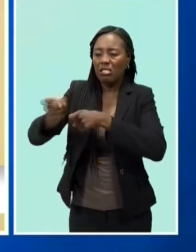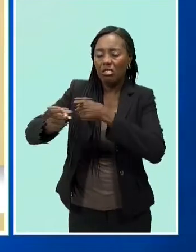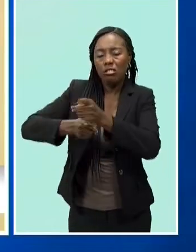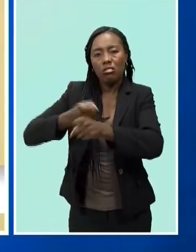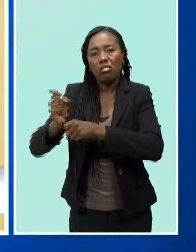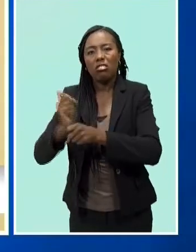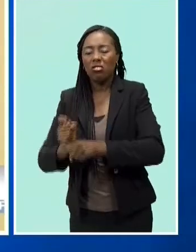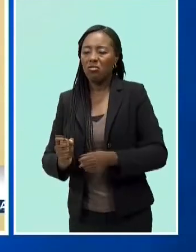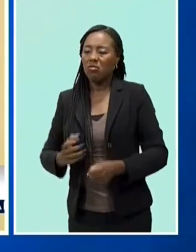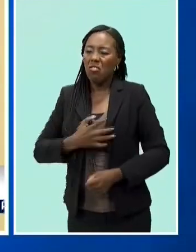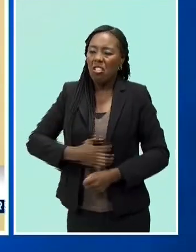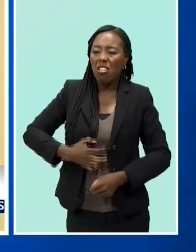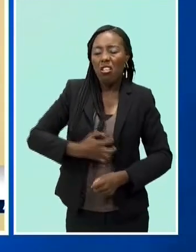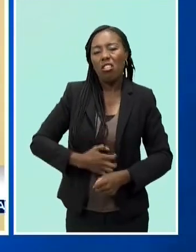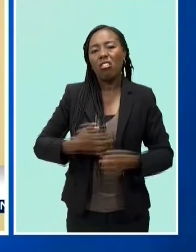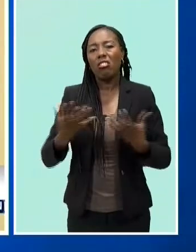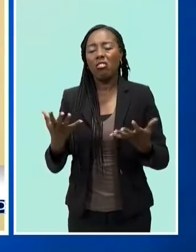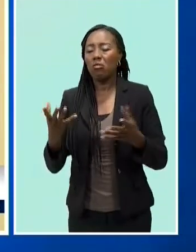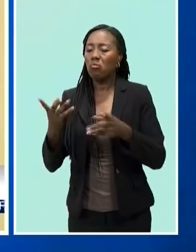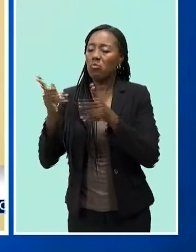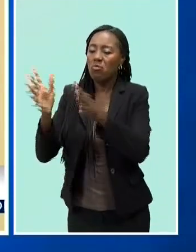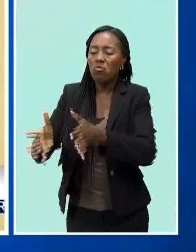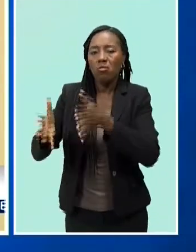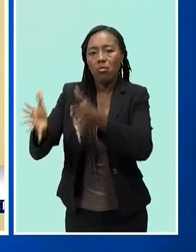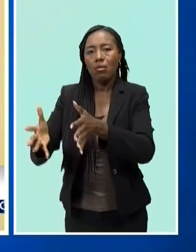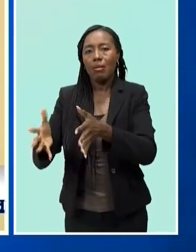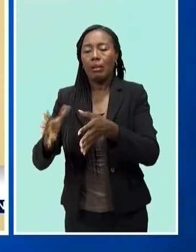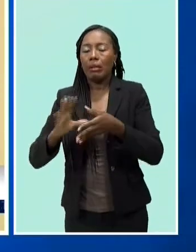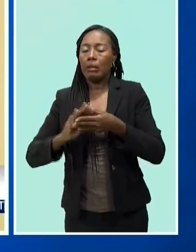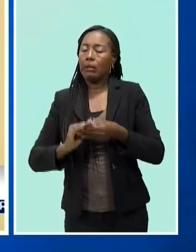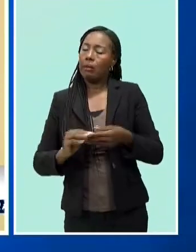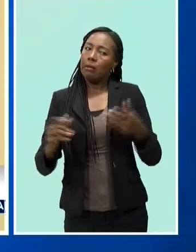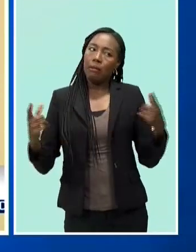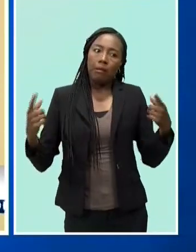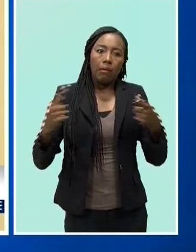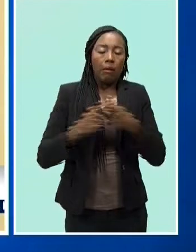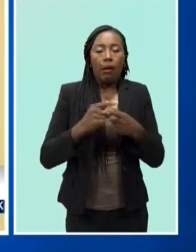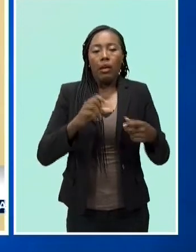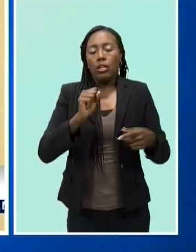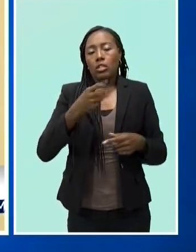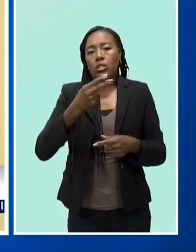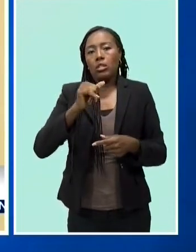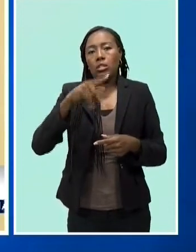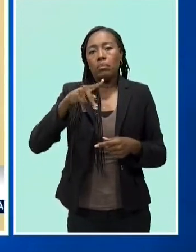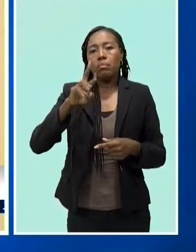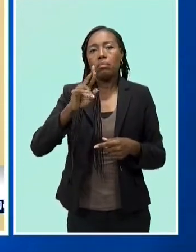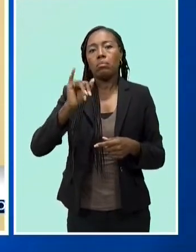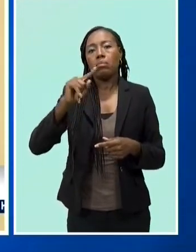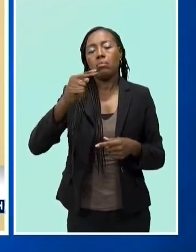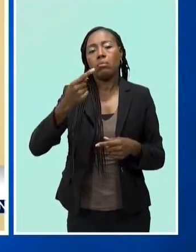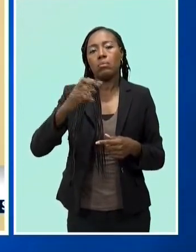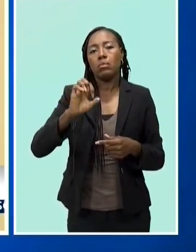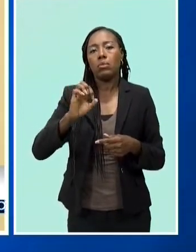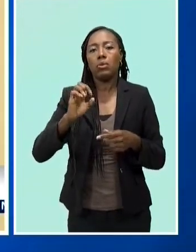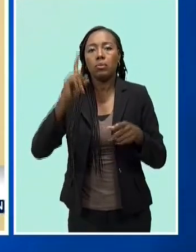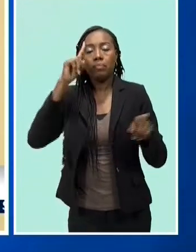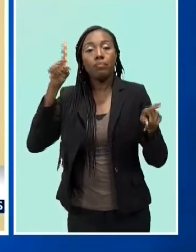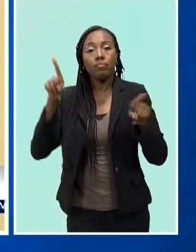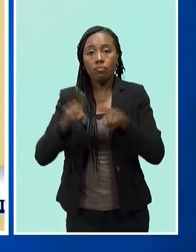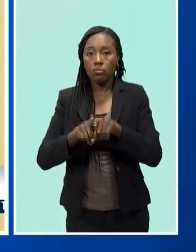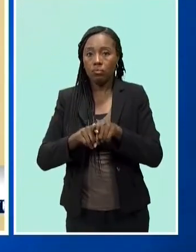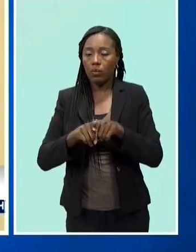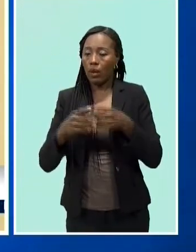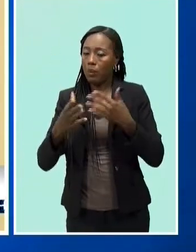custody represents a significant juncture in the implementation of the shipwright agreement. Without expressing